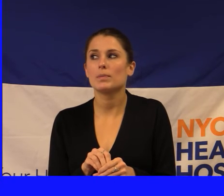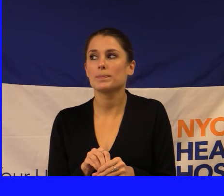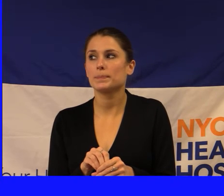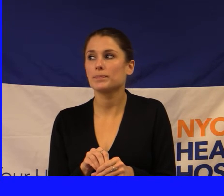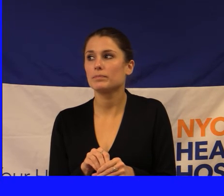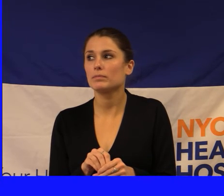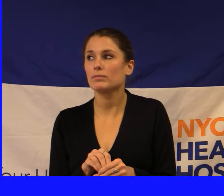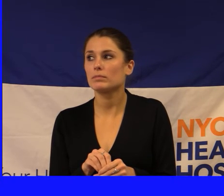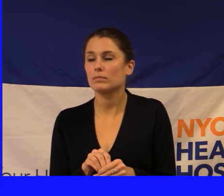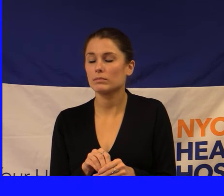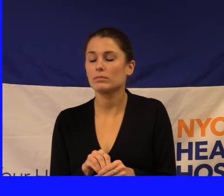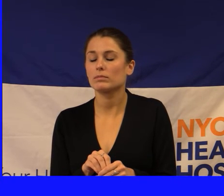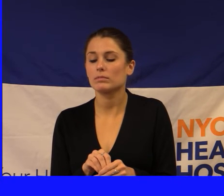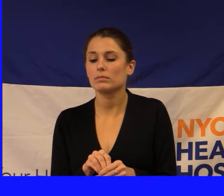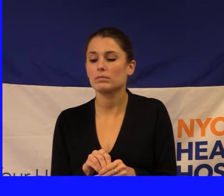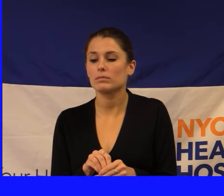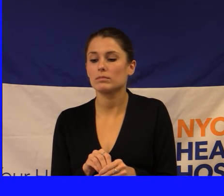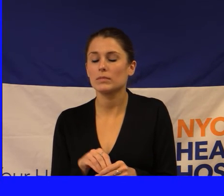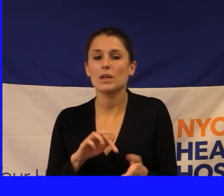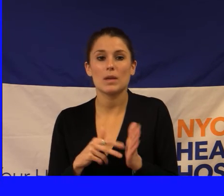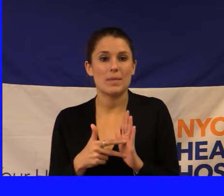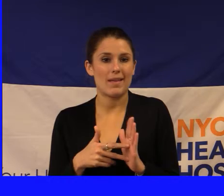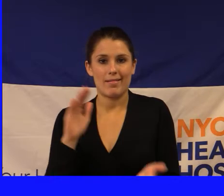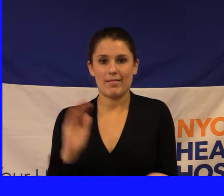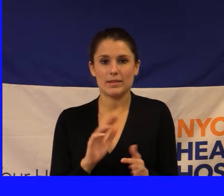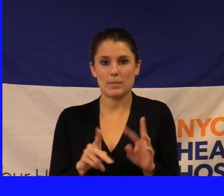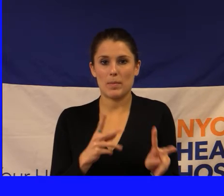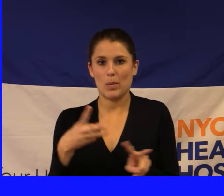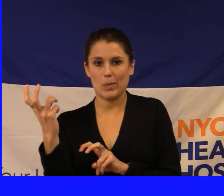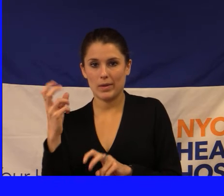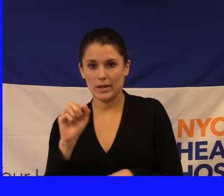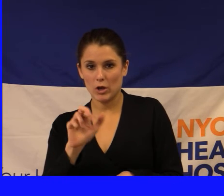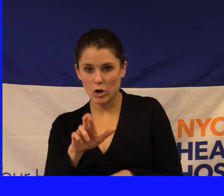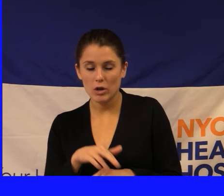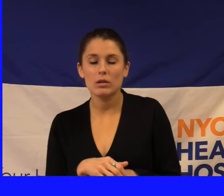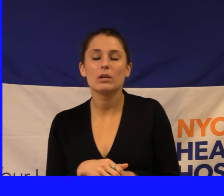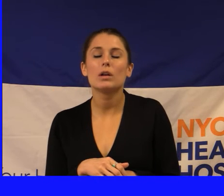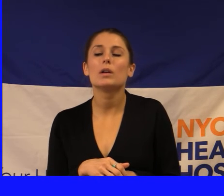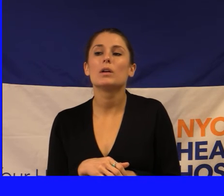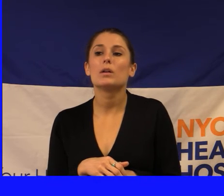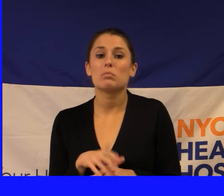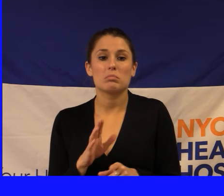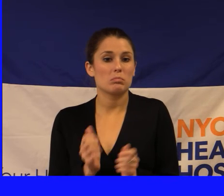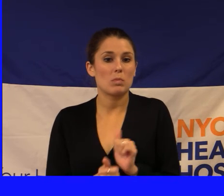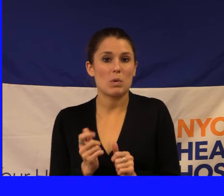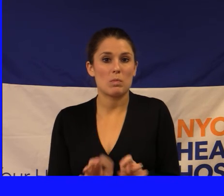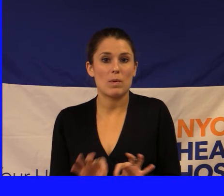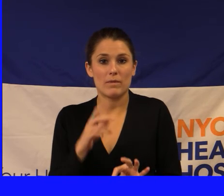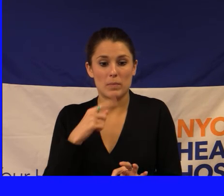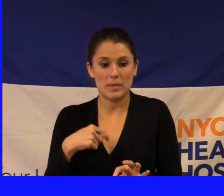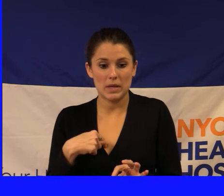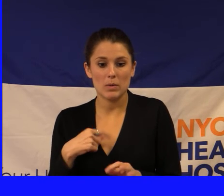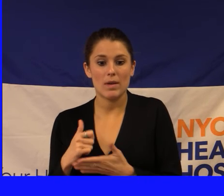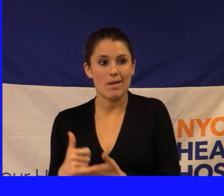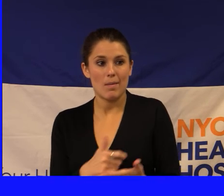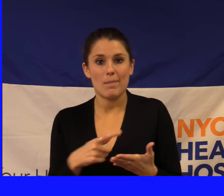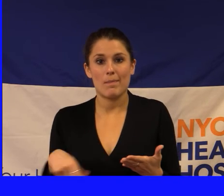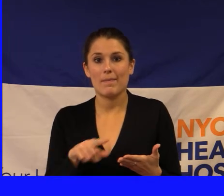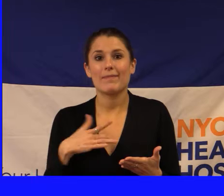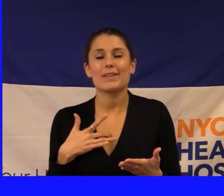we reduce utilization, keeping people out of the ER. And most importantly for me is we improve health outcomes. Patients will feel